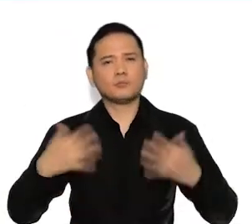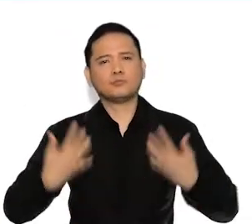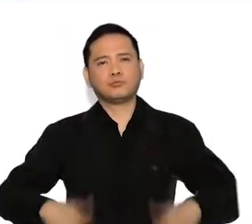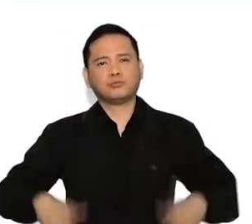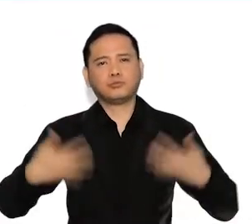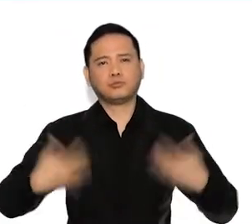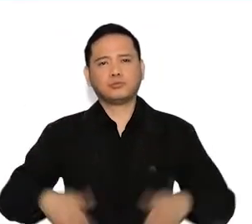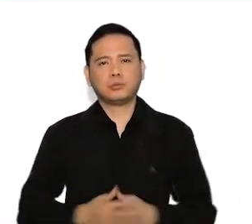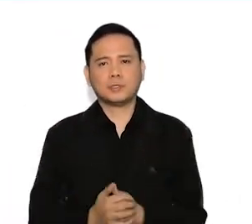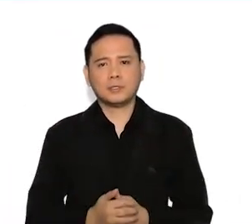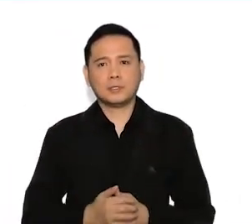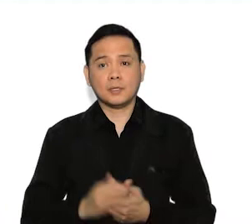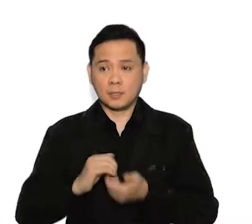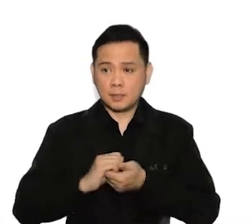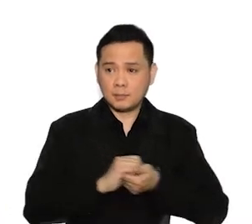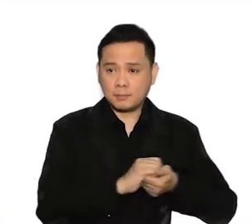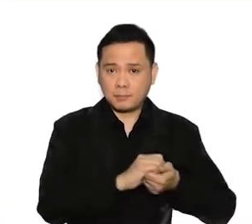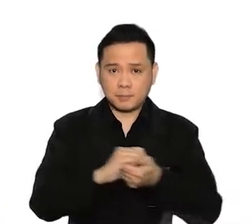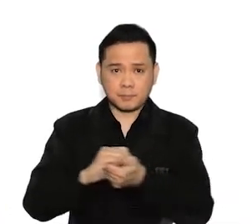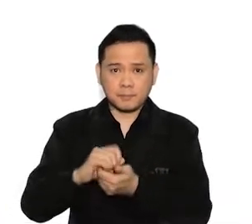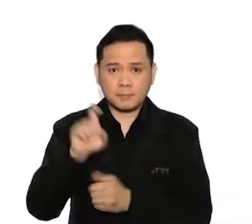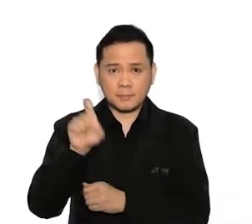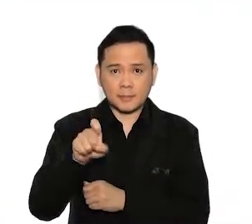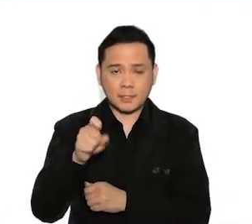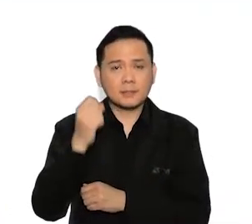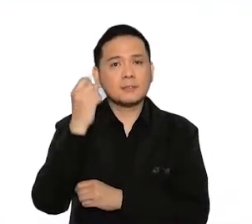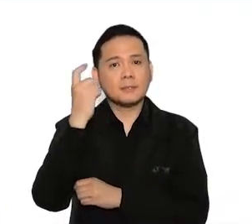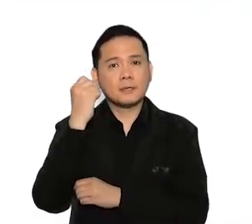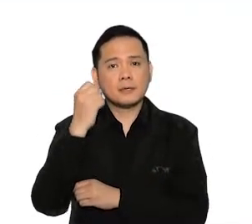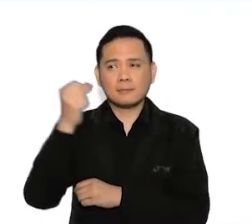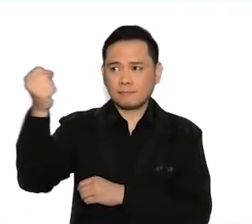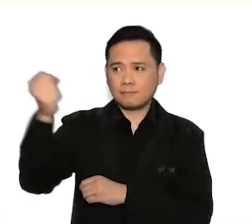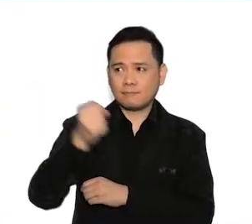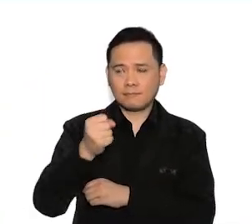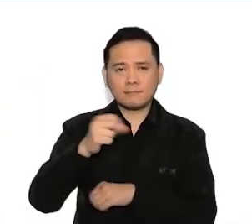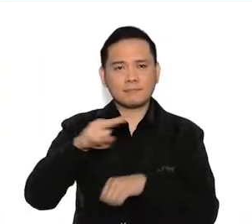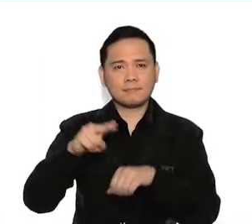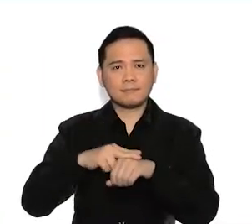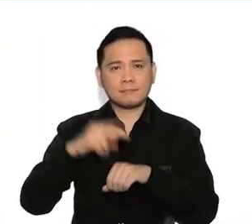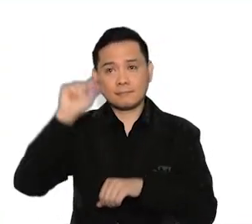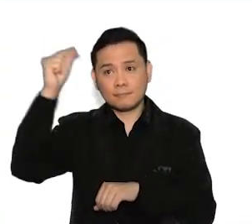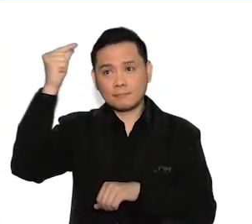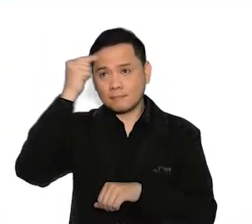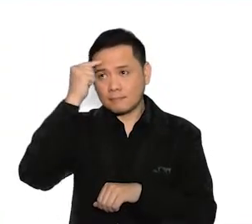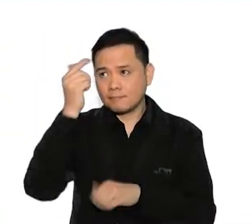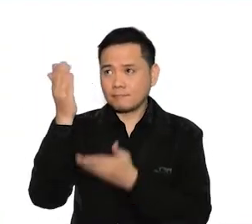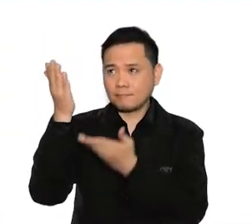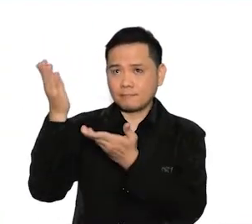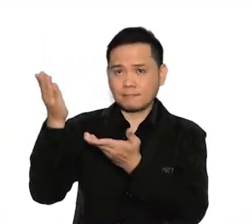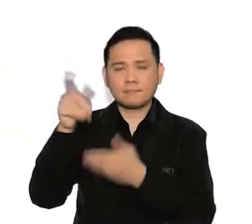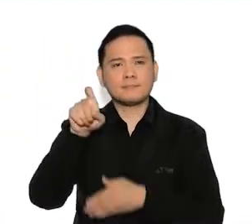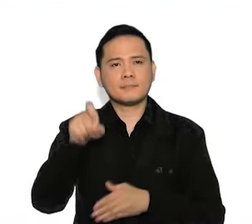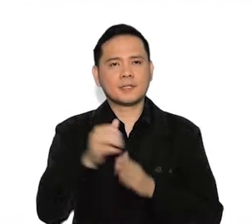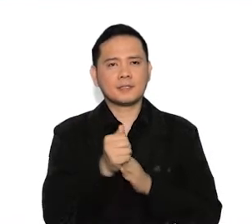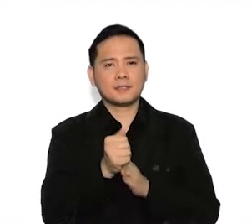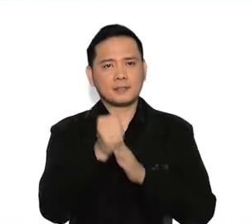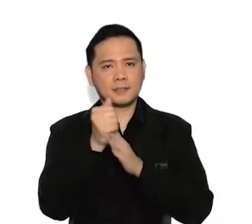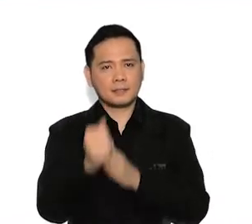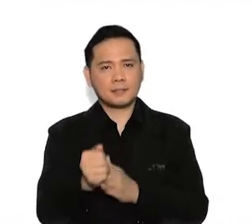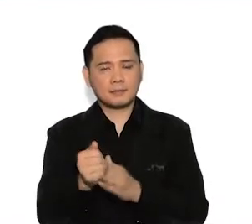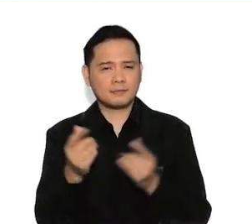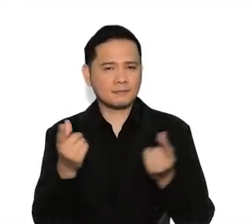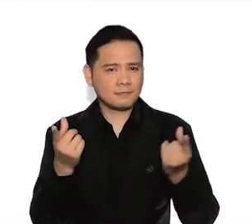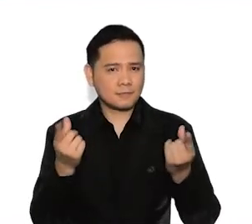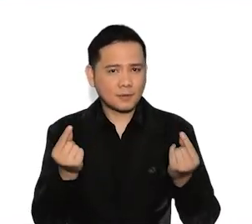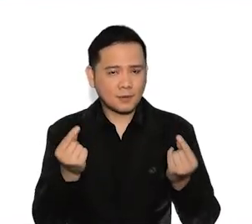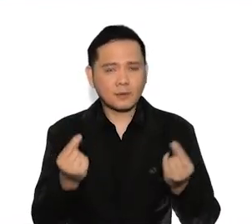temperatures. As one of the main actors in addressing the climate emergency, the national government must take the lead in